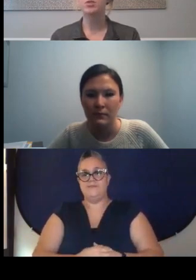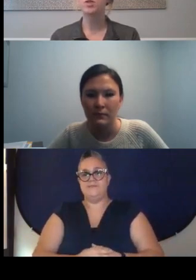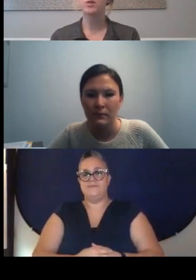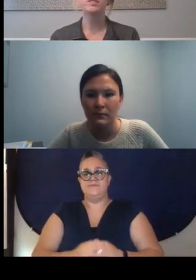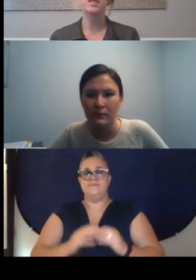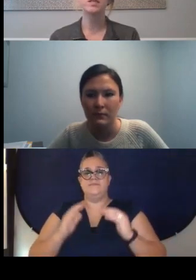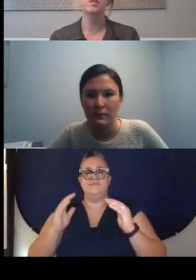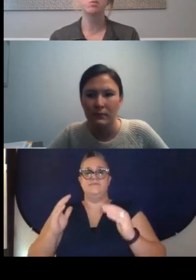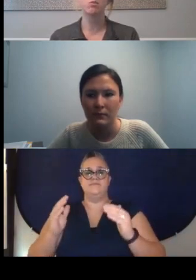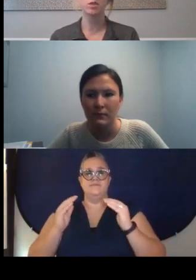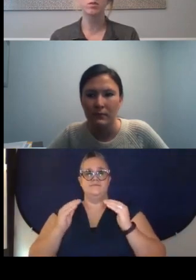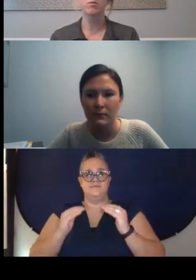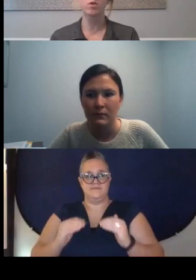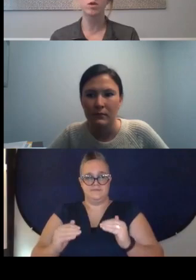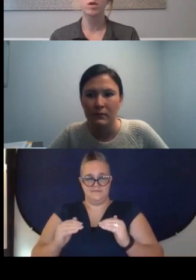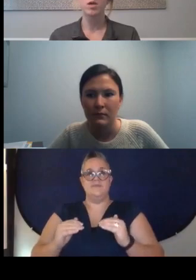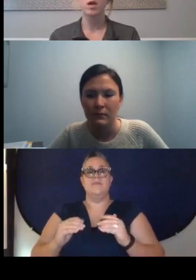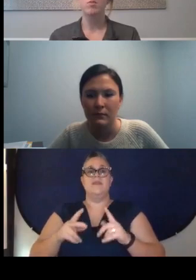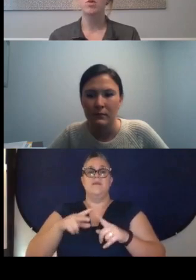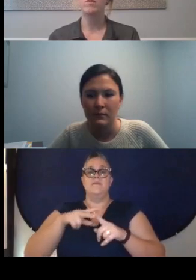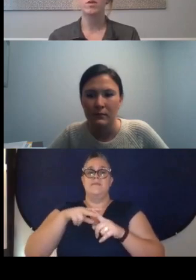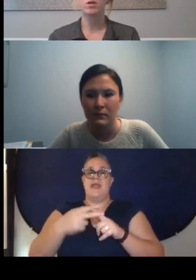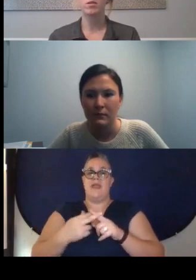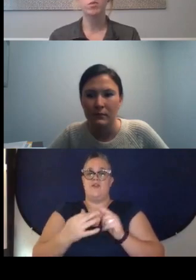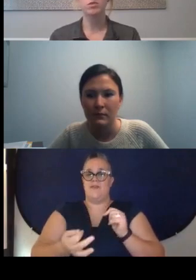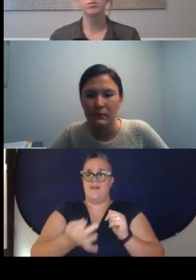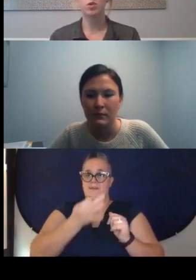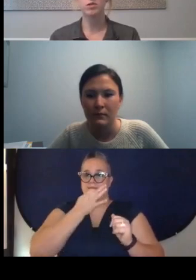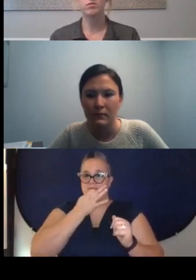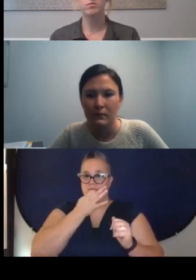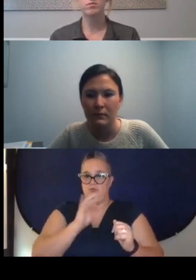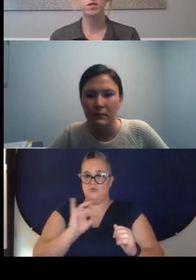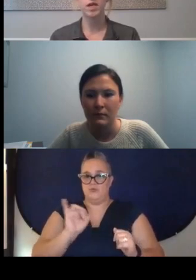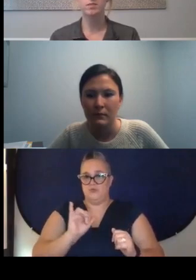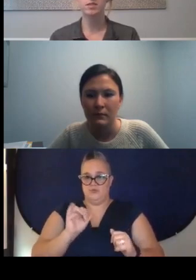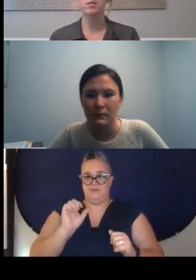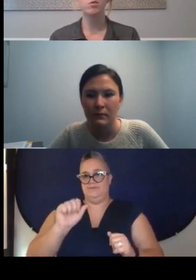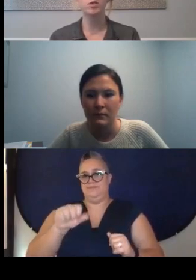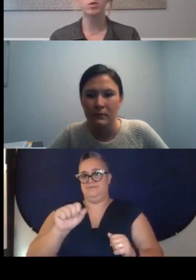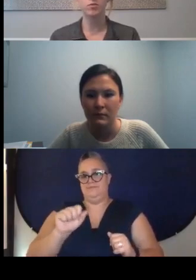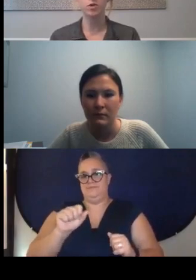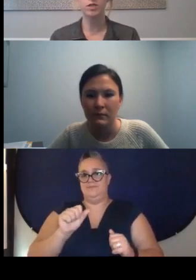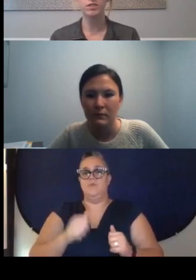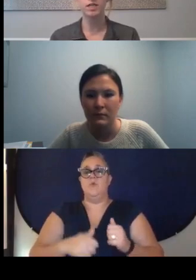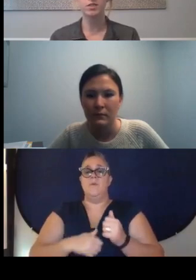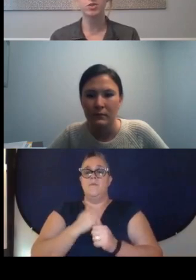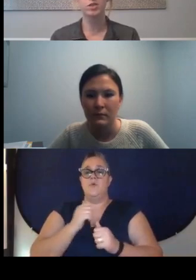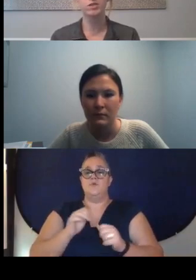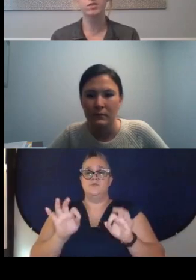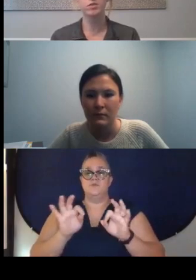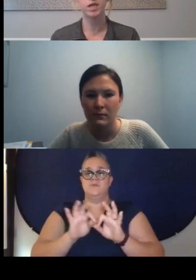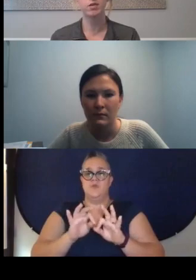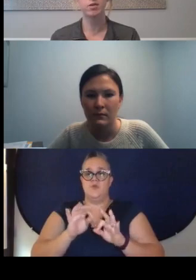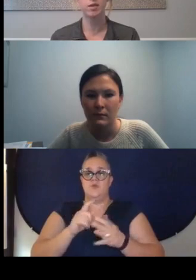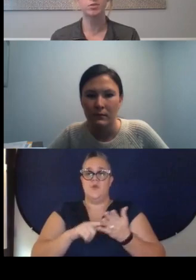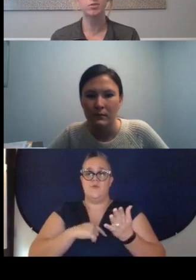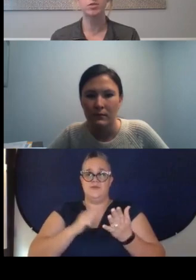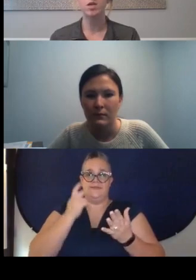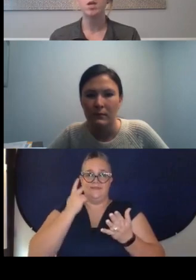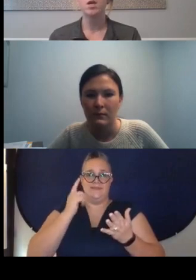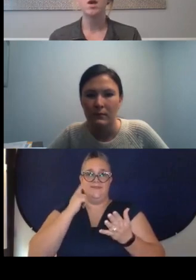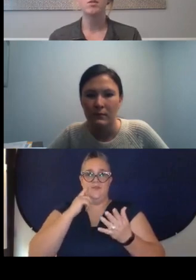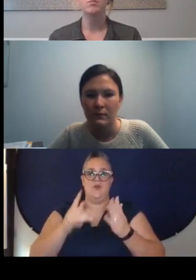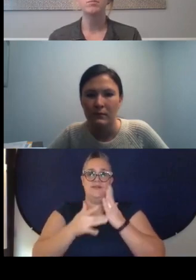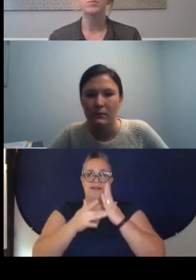mechanical aptitude. I would say this is what we look for. One of the most important aspects of what we look for in a technician is their mechanical